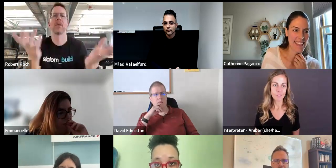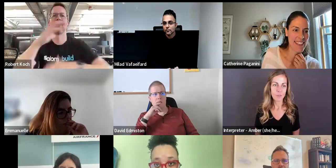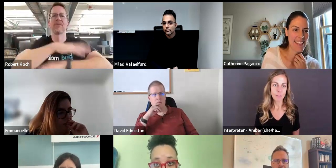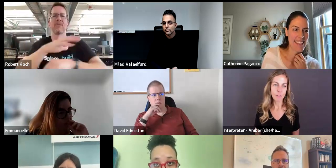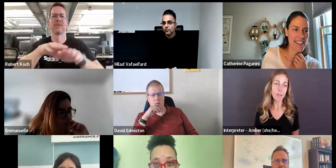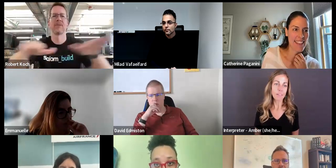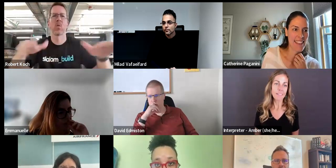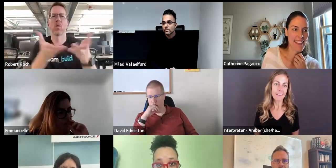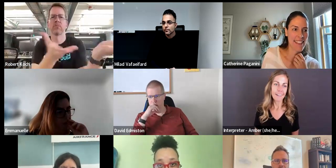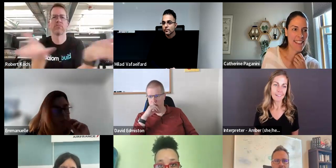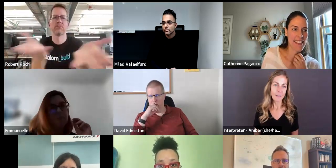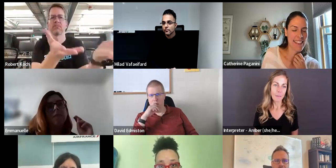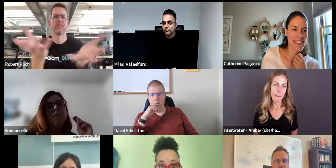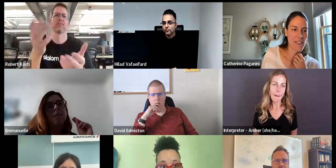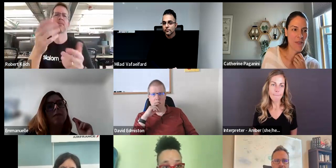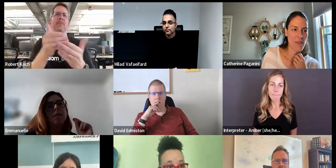Rob says, well,